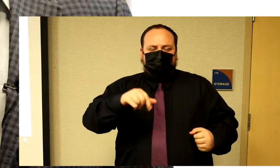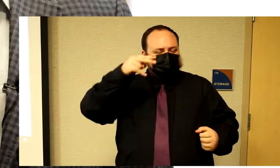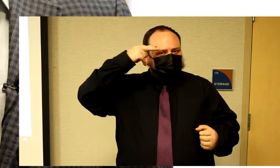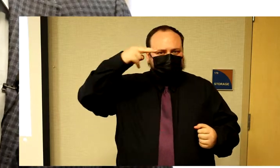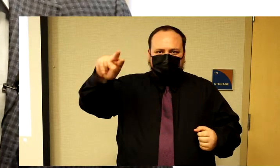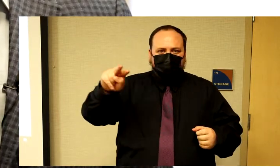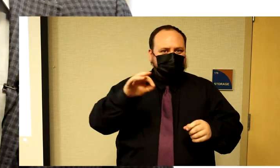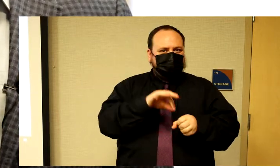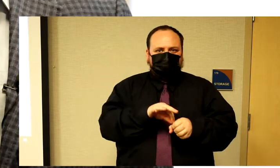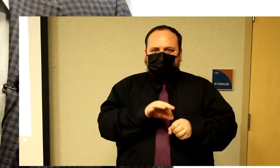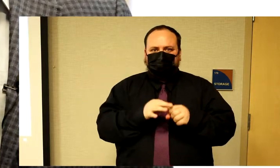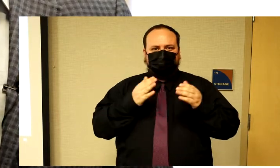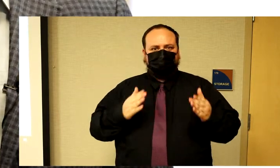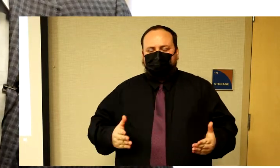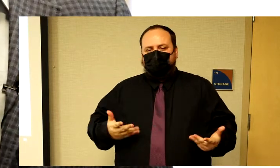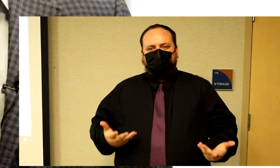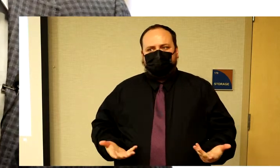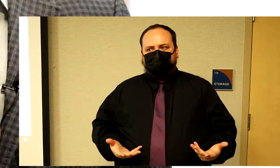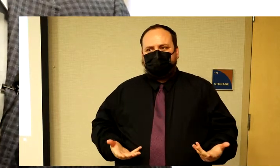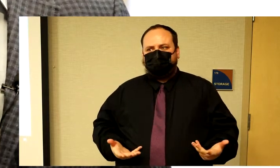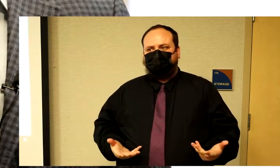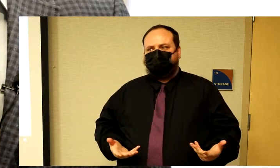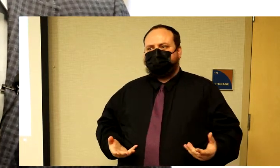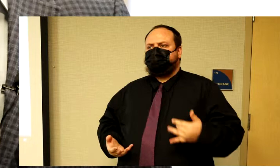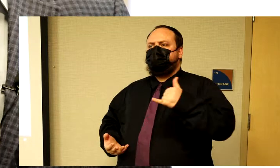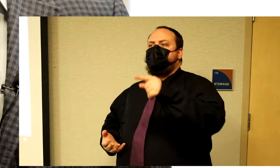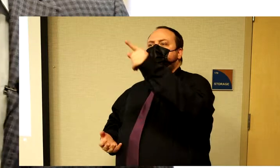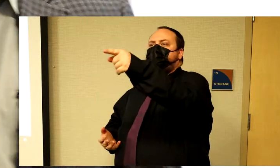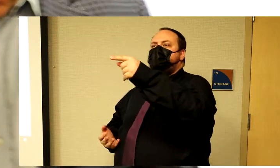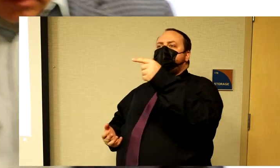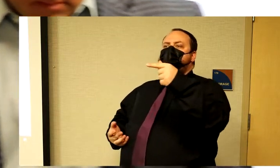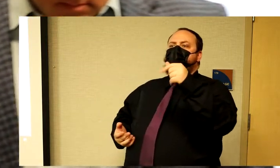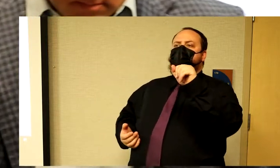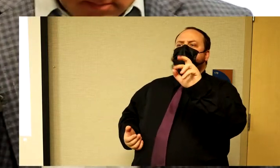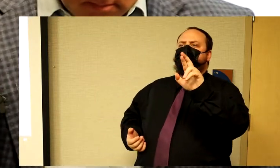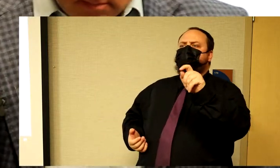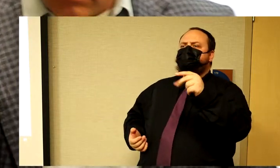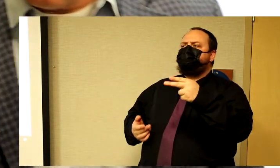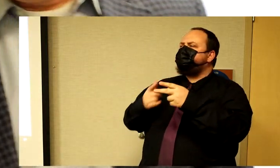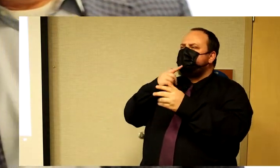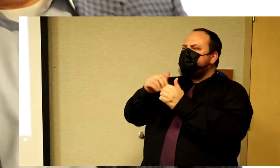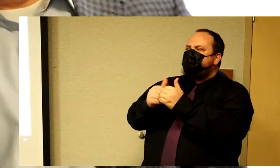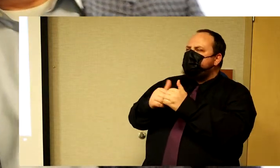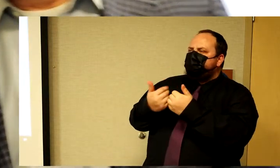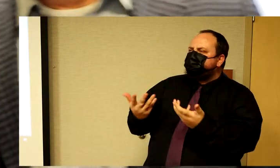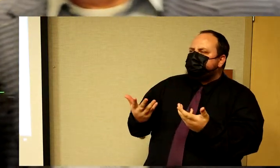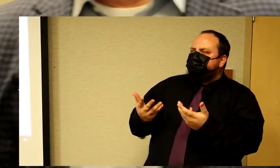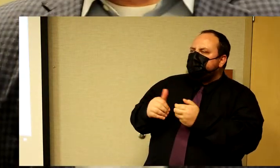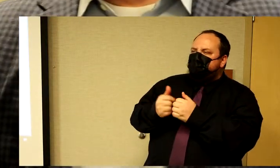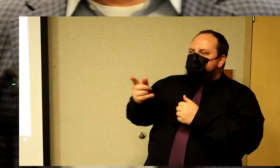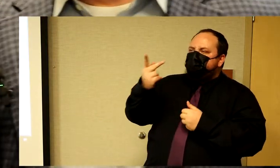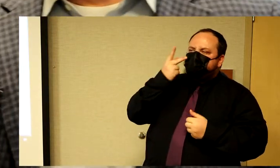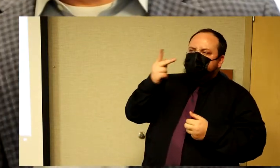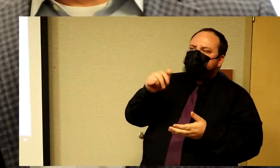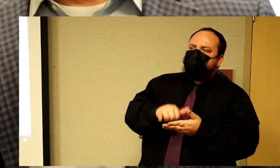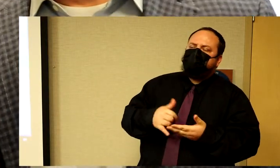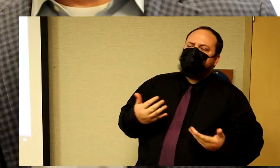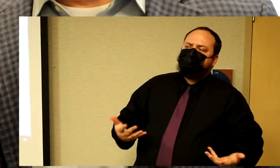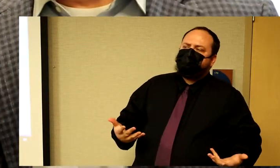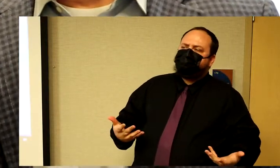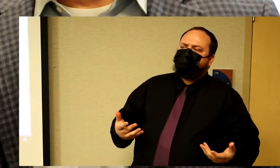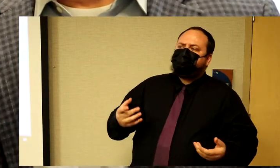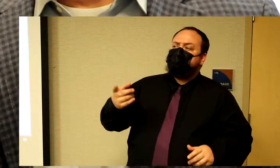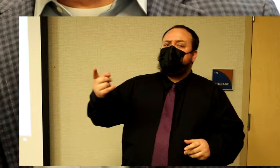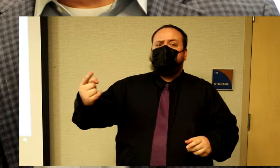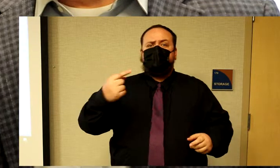one thing I've noticed, I know. And how is that? I'm just wondering, how does that? Map